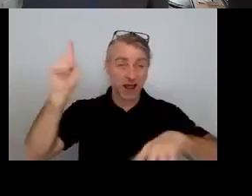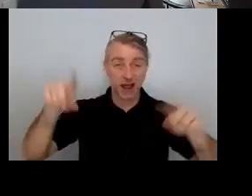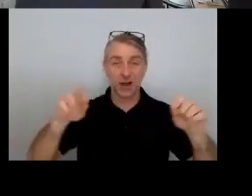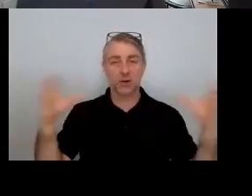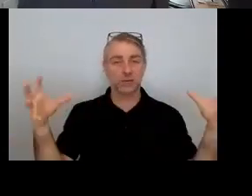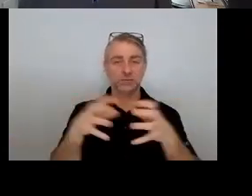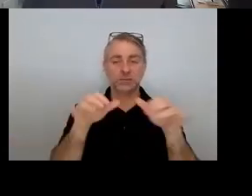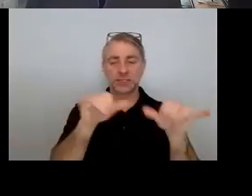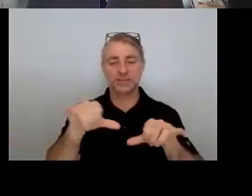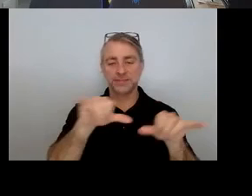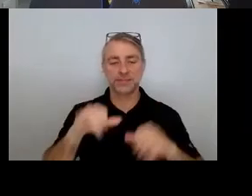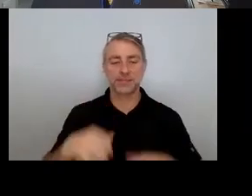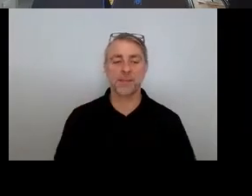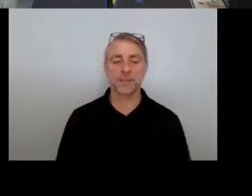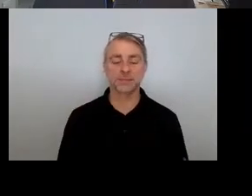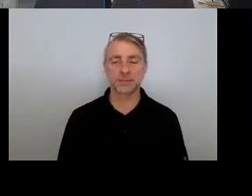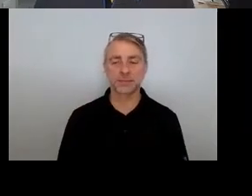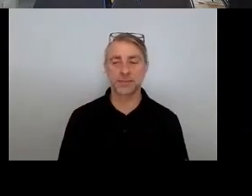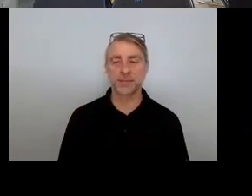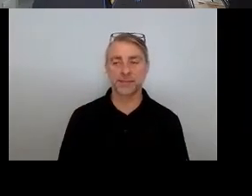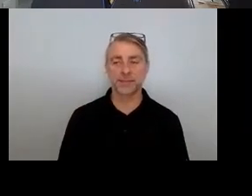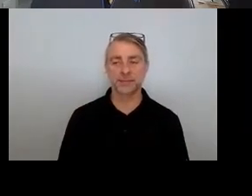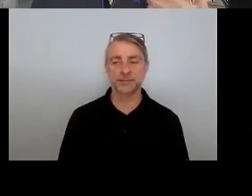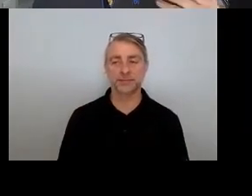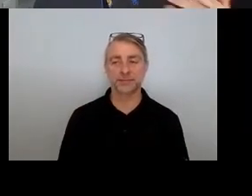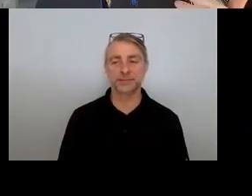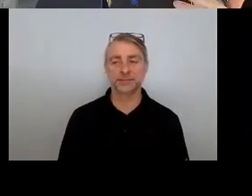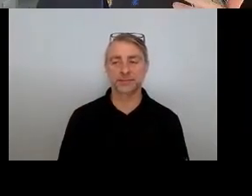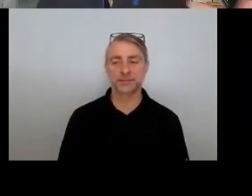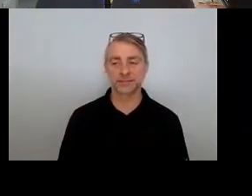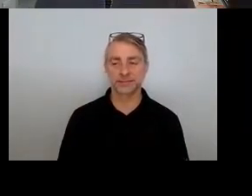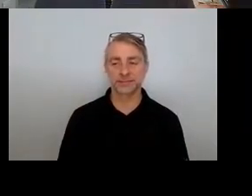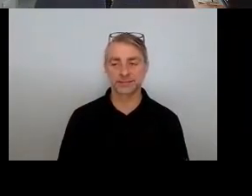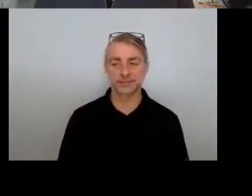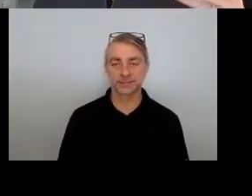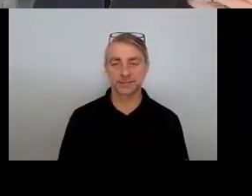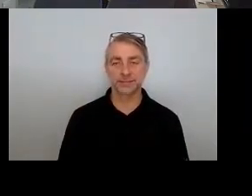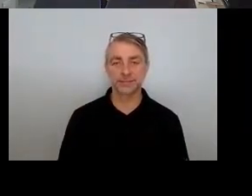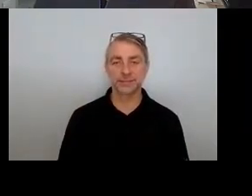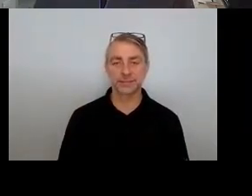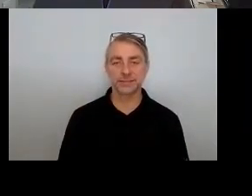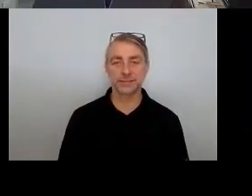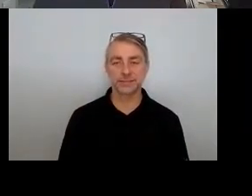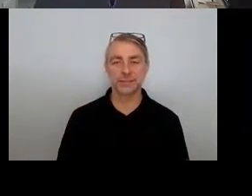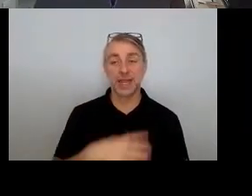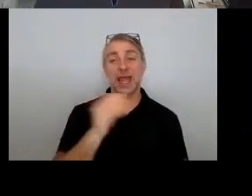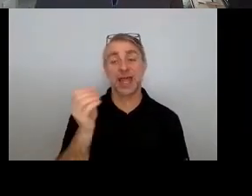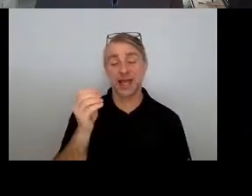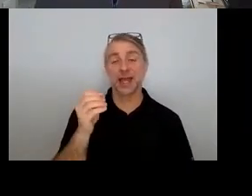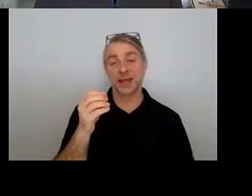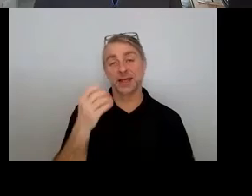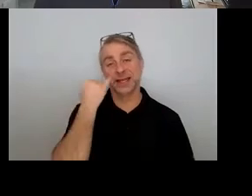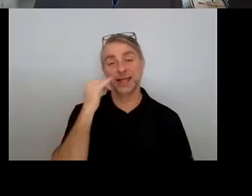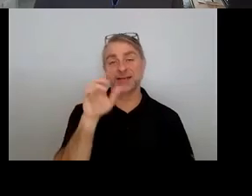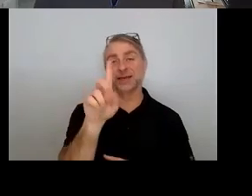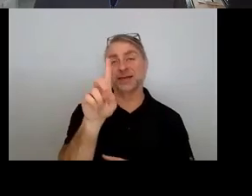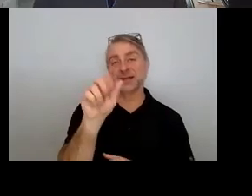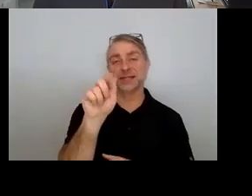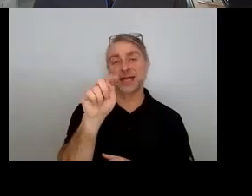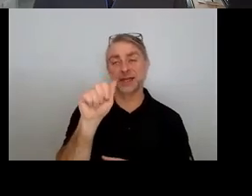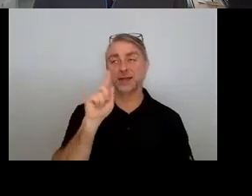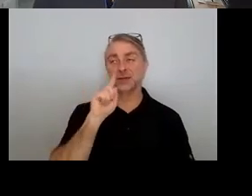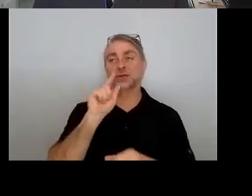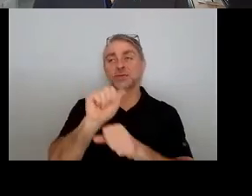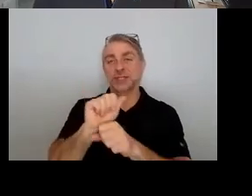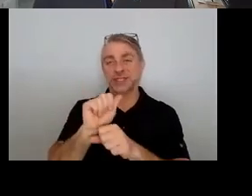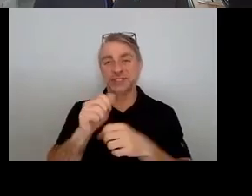or not those effect sizes are truly homogeneous, or whether or not they truly fit that fixed effects model that